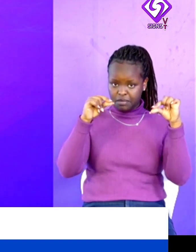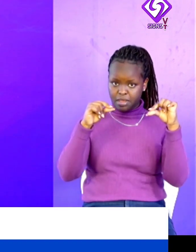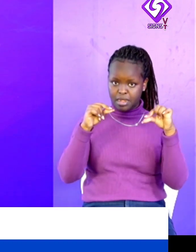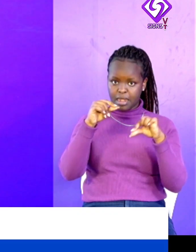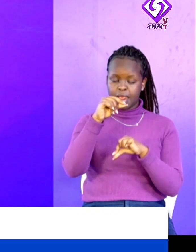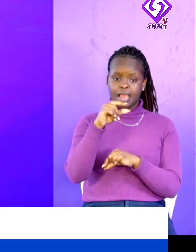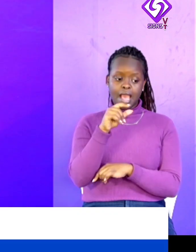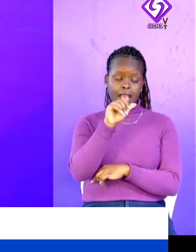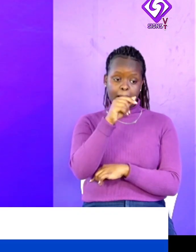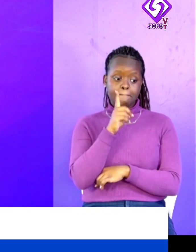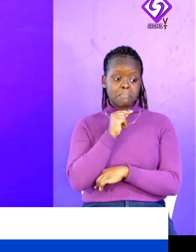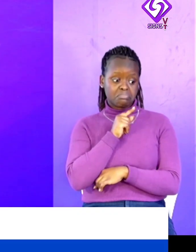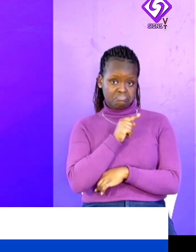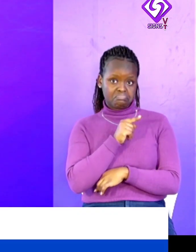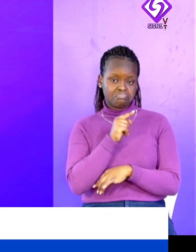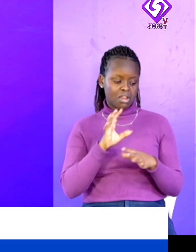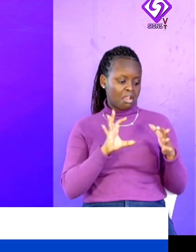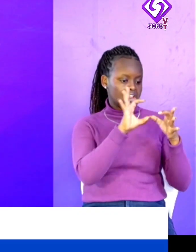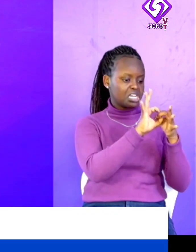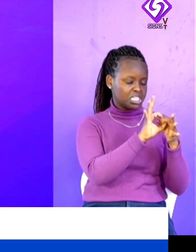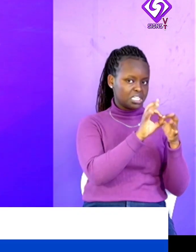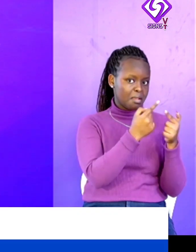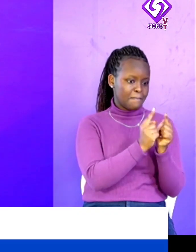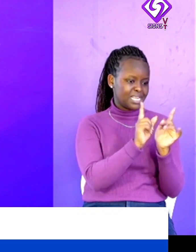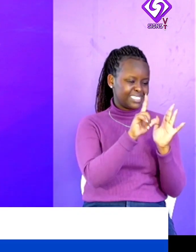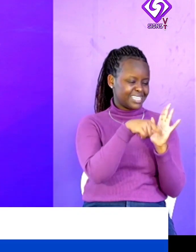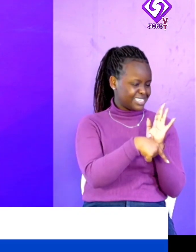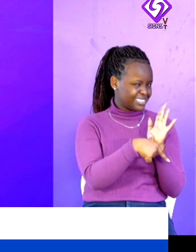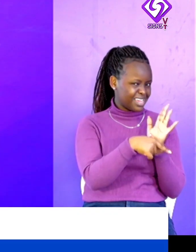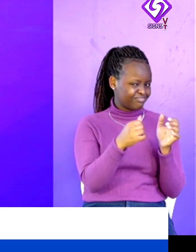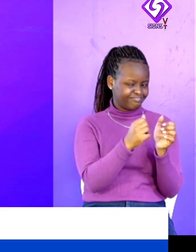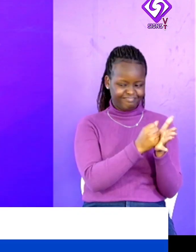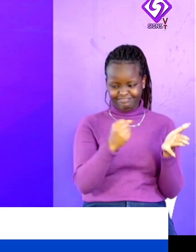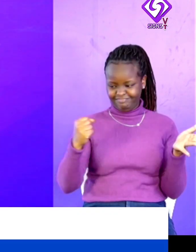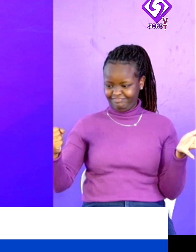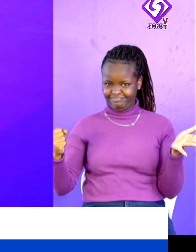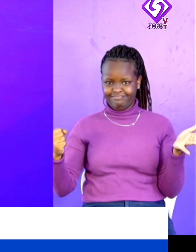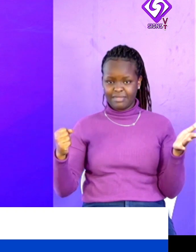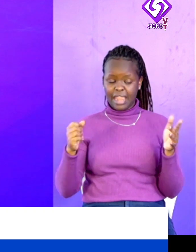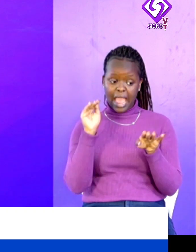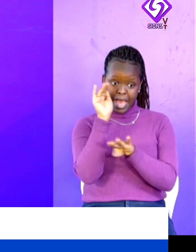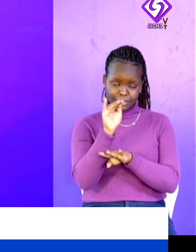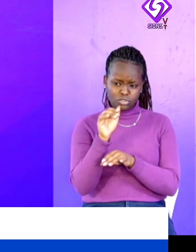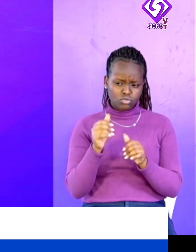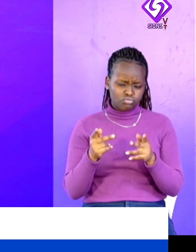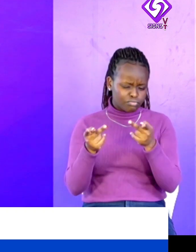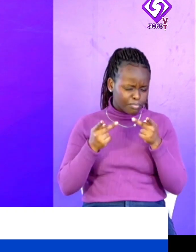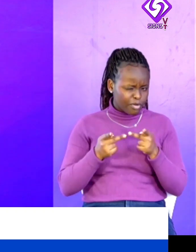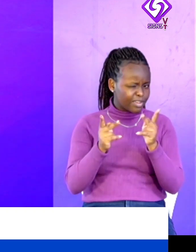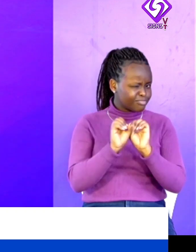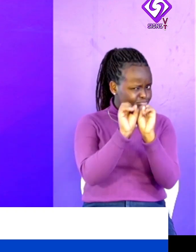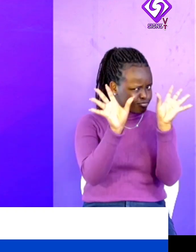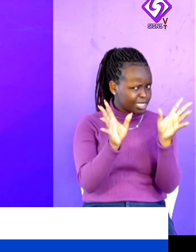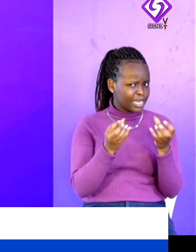charged in connection with the scandal but later acquitted, was asked to provide clarity on the matter.